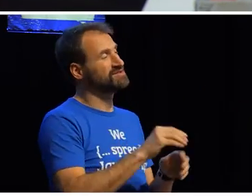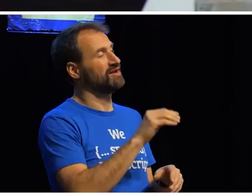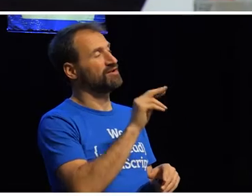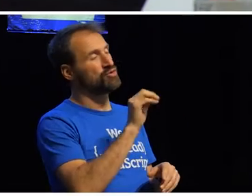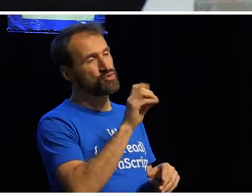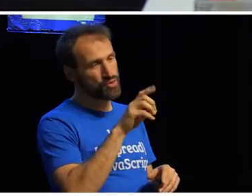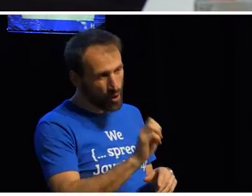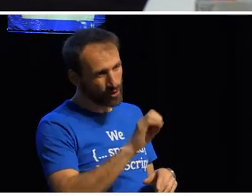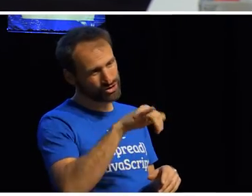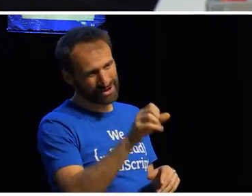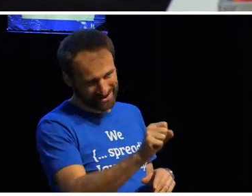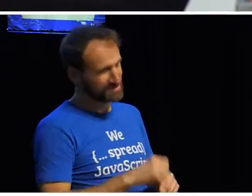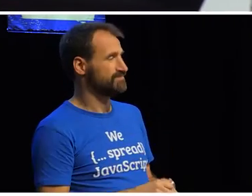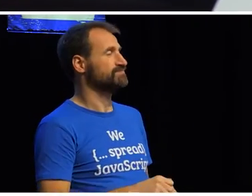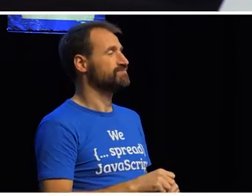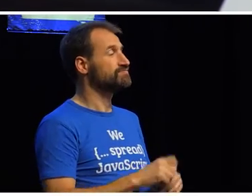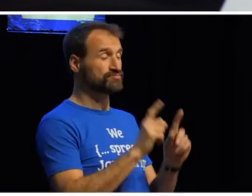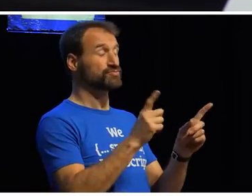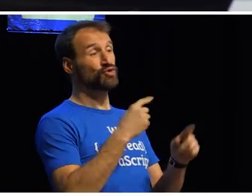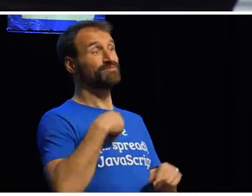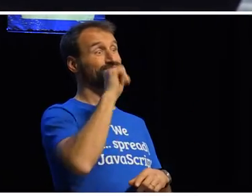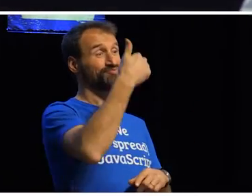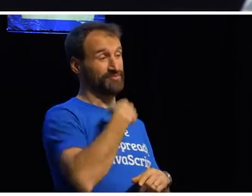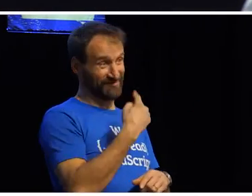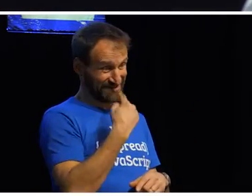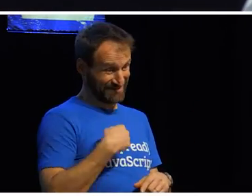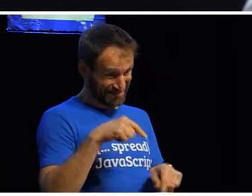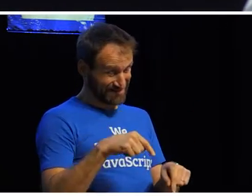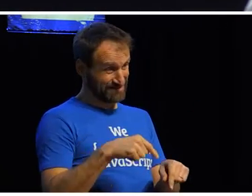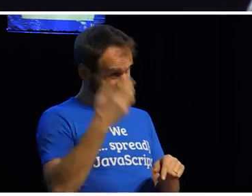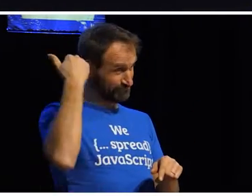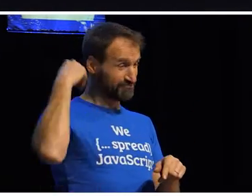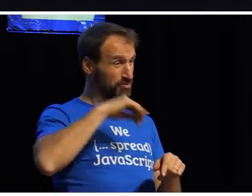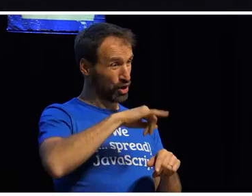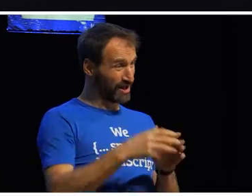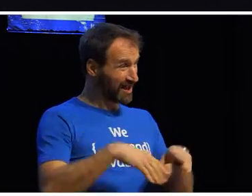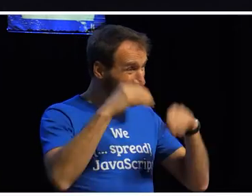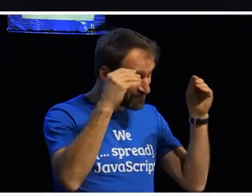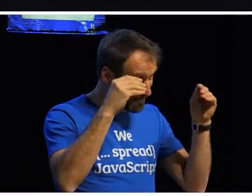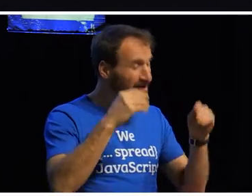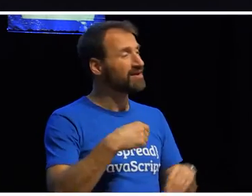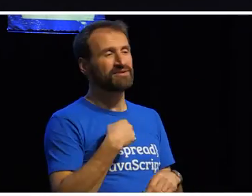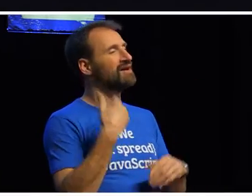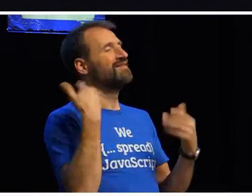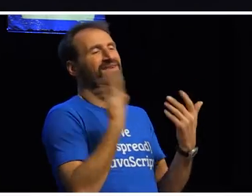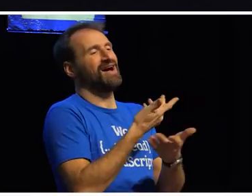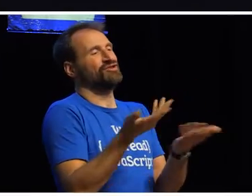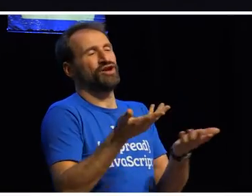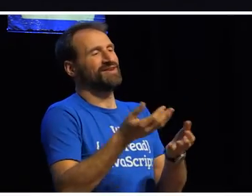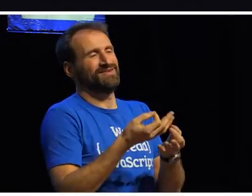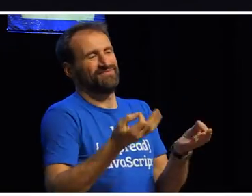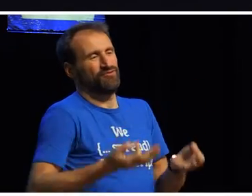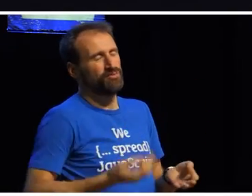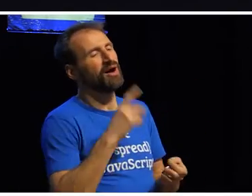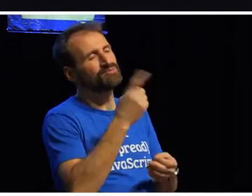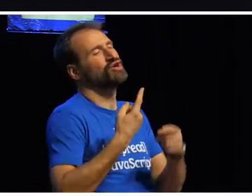can. And especially when I started this project, it wasn't available, so I have to install in different way.